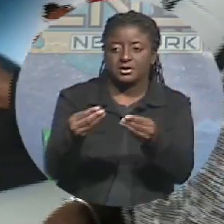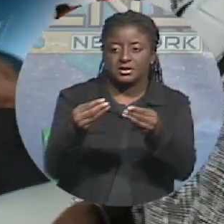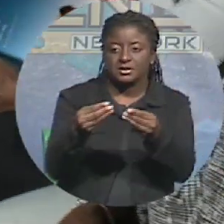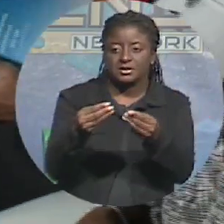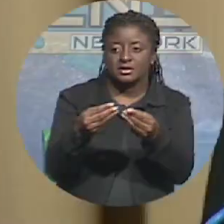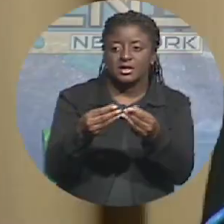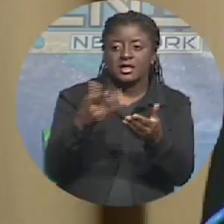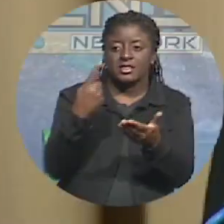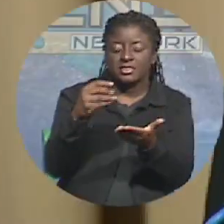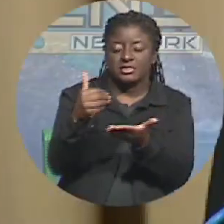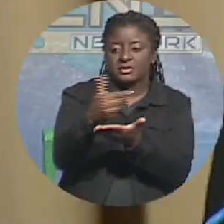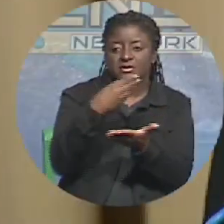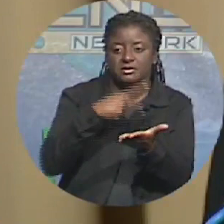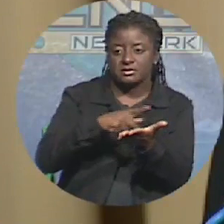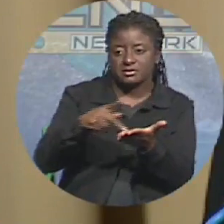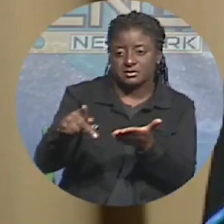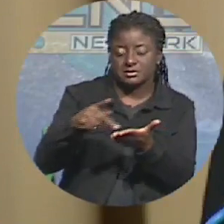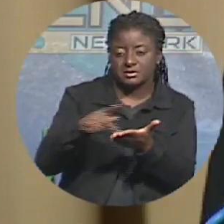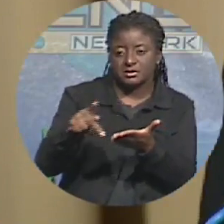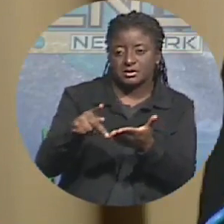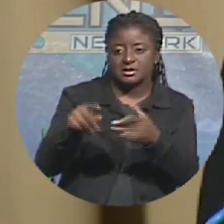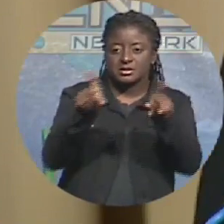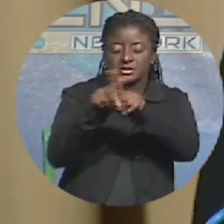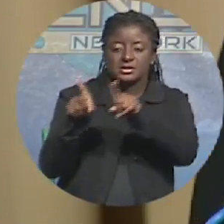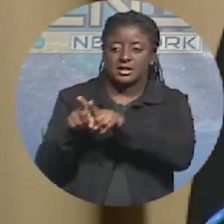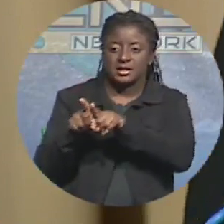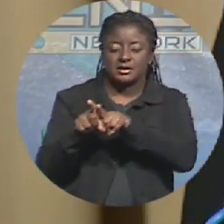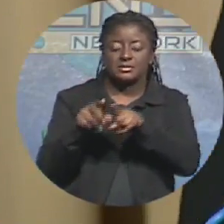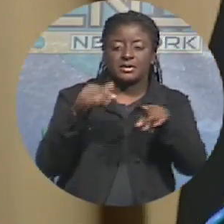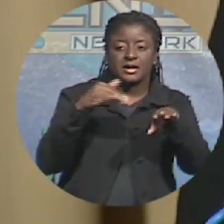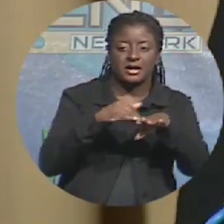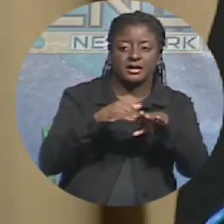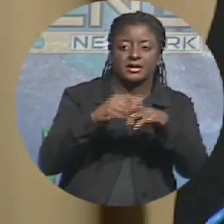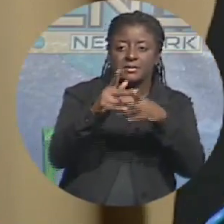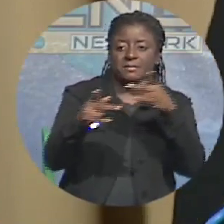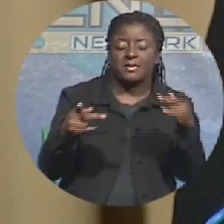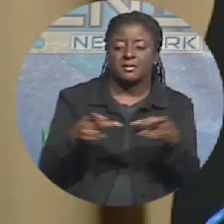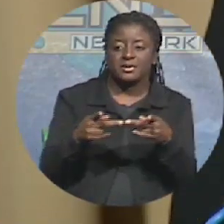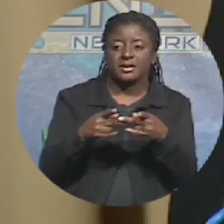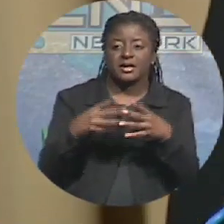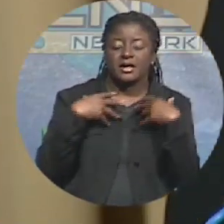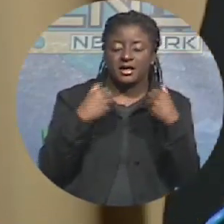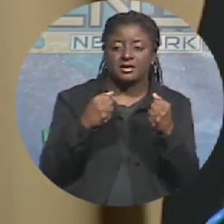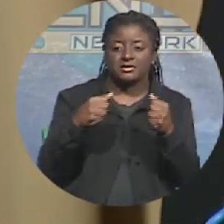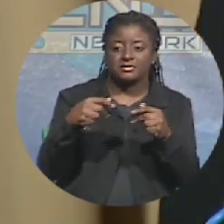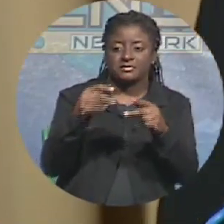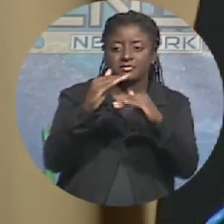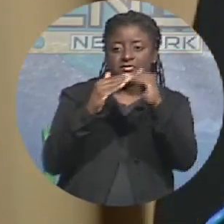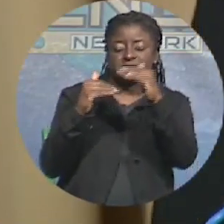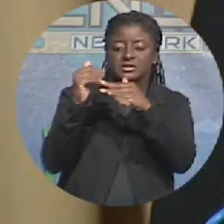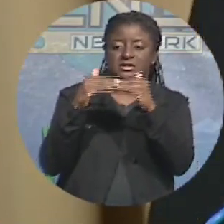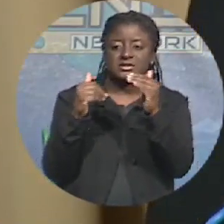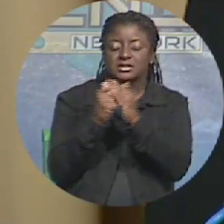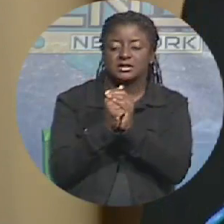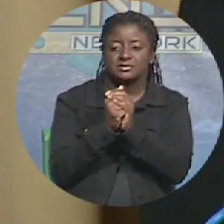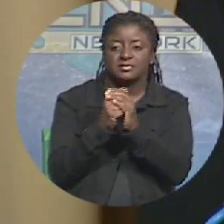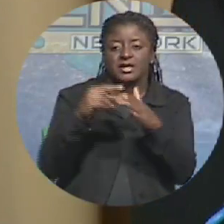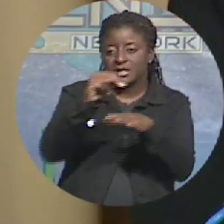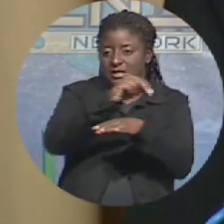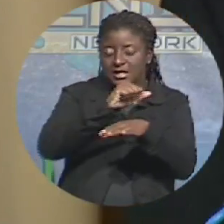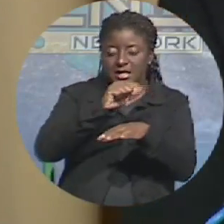of the Public Hospitals Authority at a cost of $4 million a year. This is a national issue and